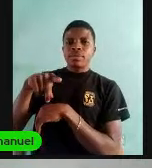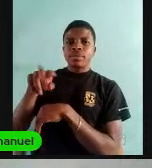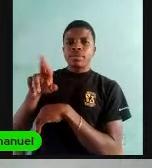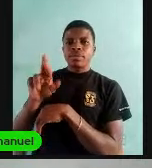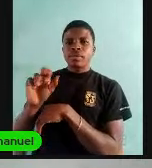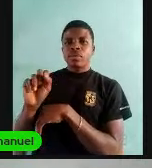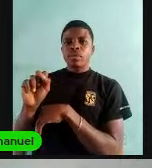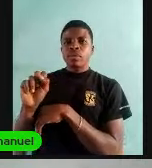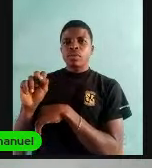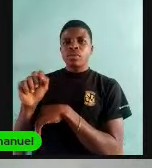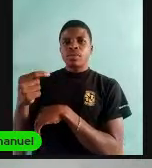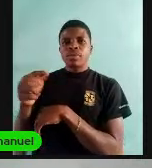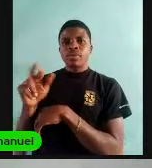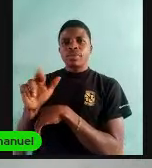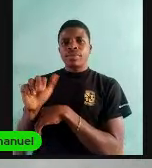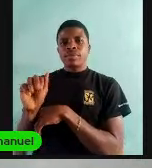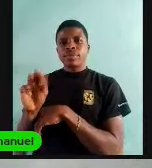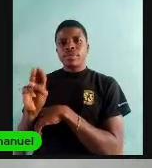As